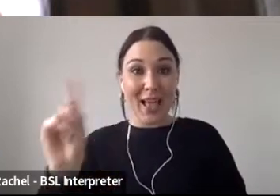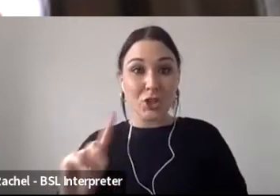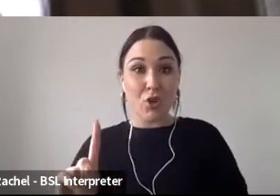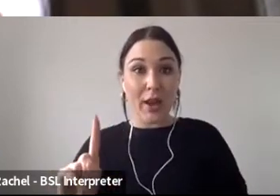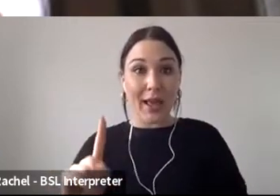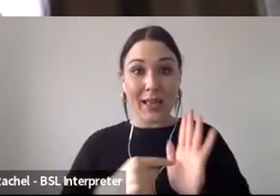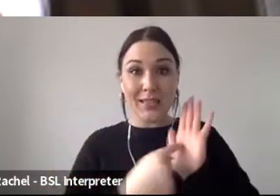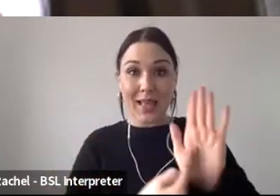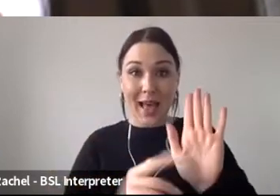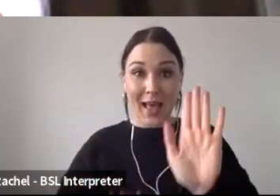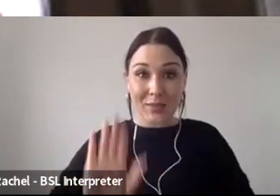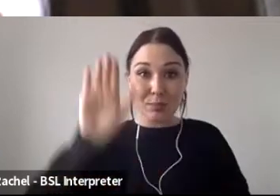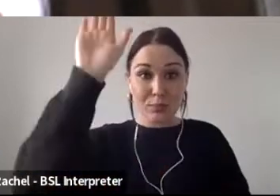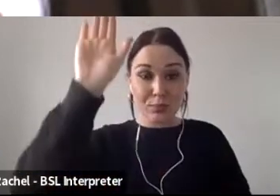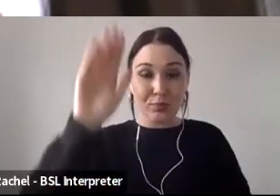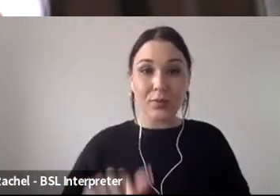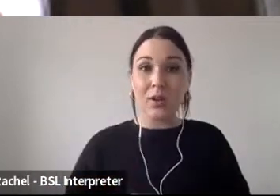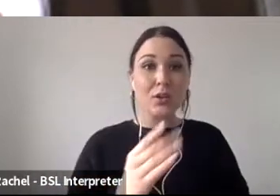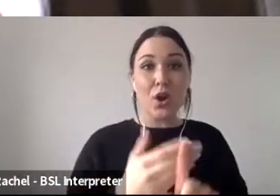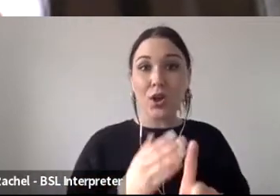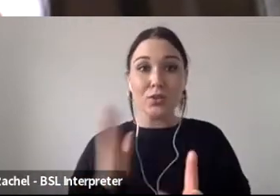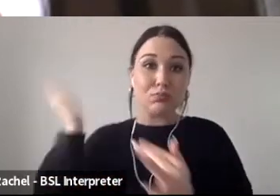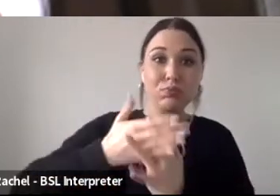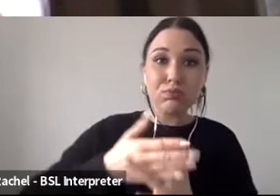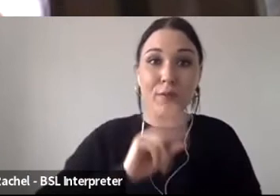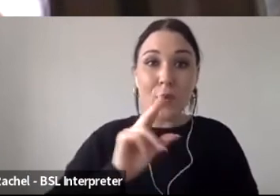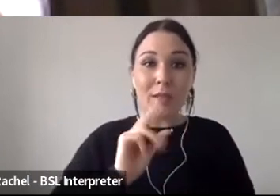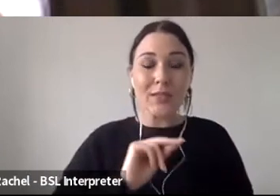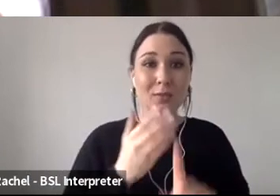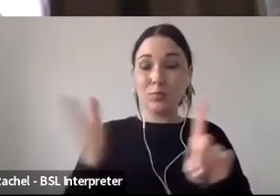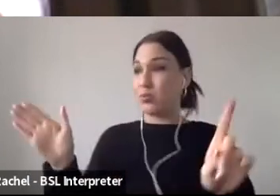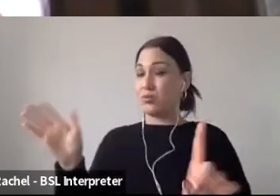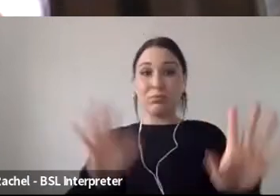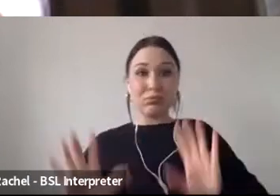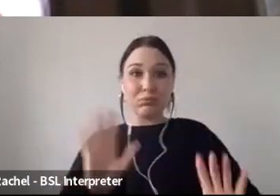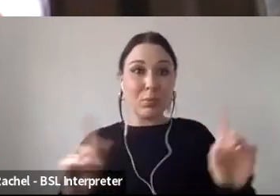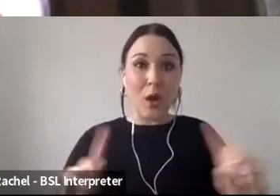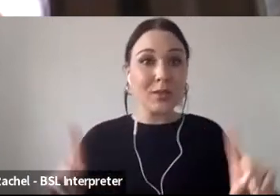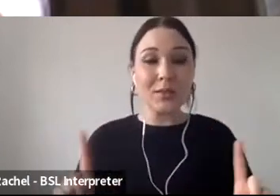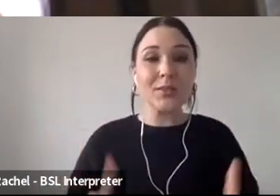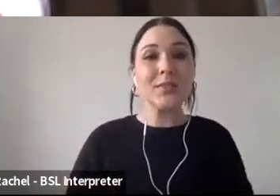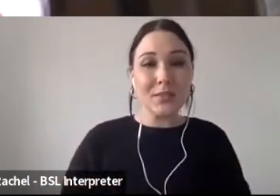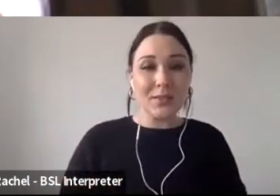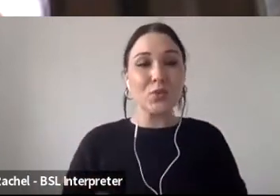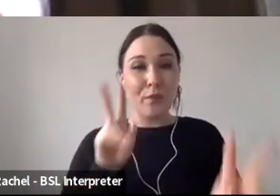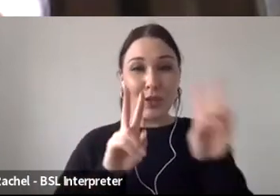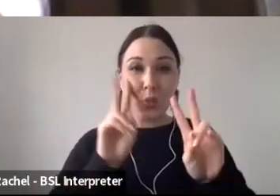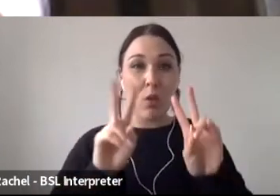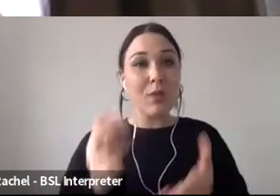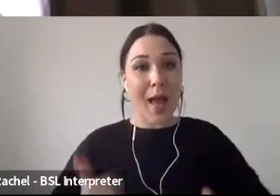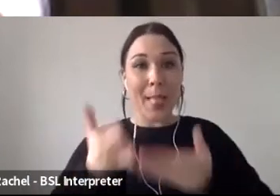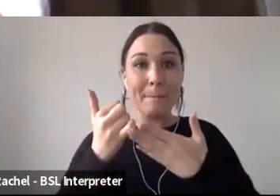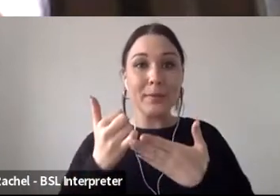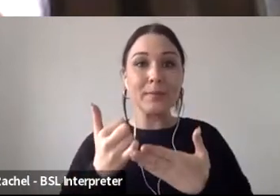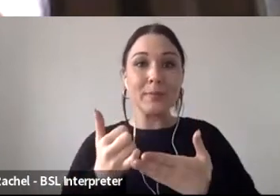throws people with hearing loss if just another voice comes on. So just little things like that, will really help